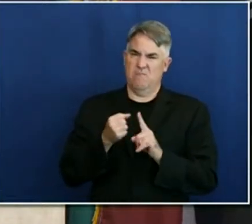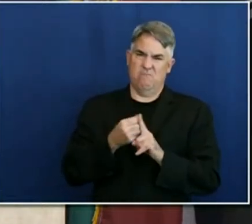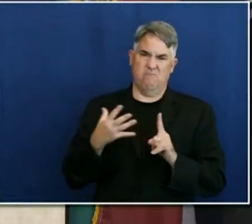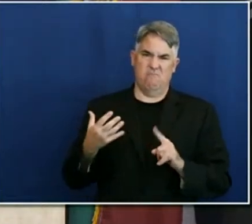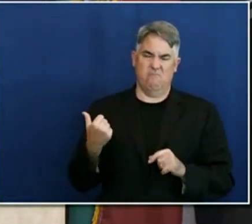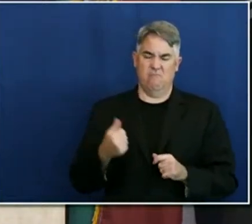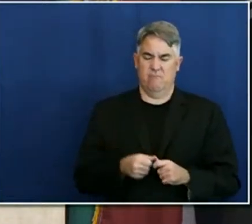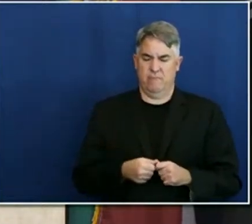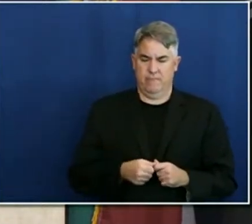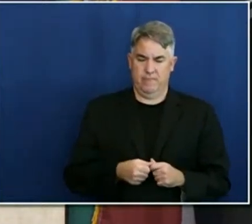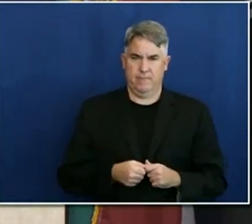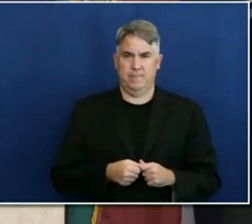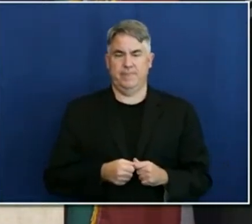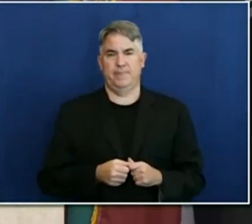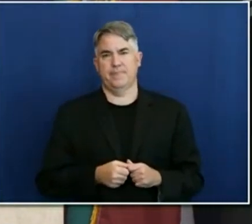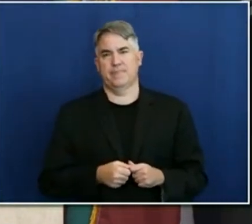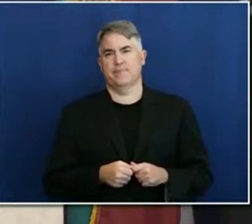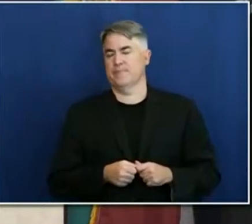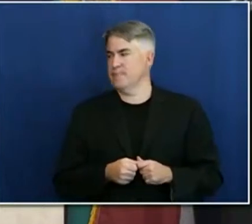also speak to